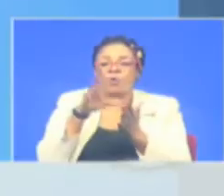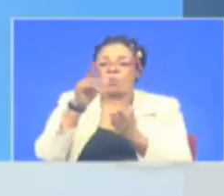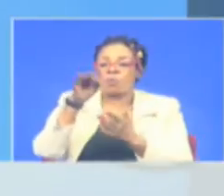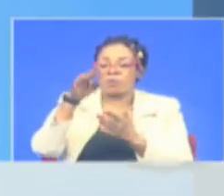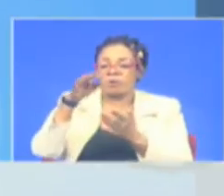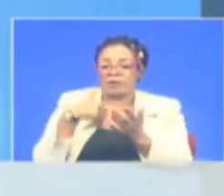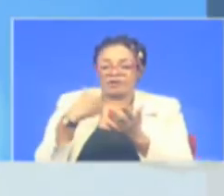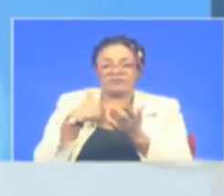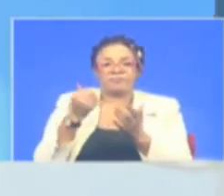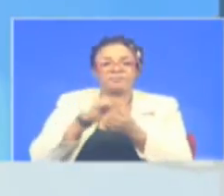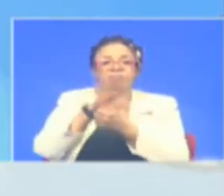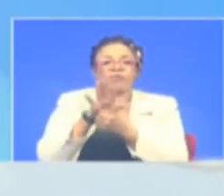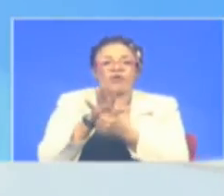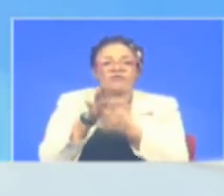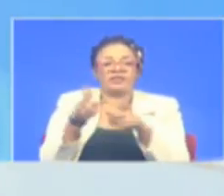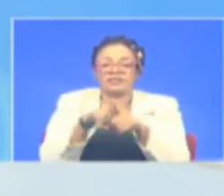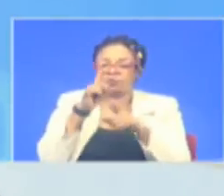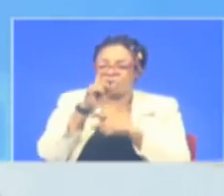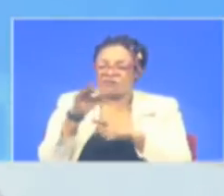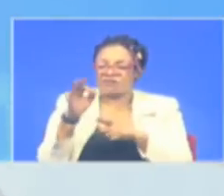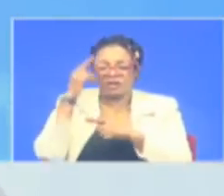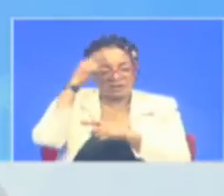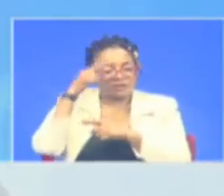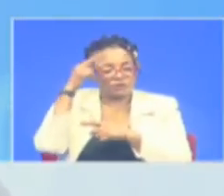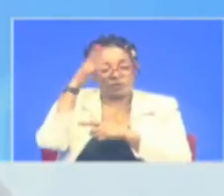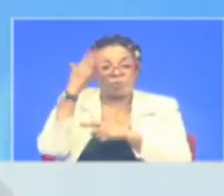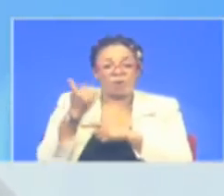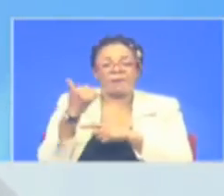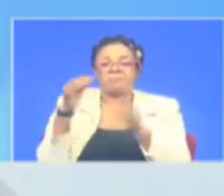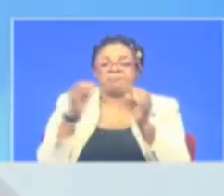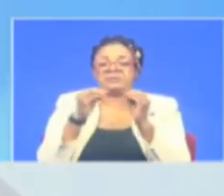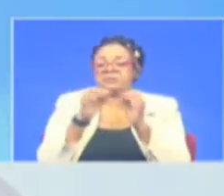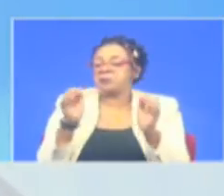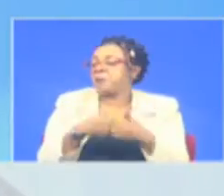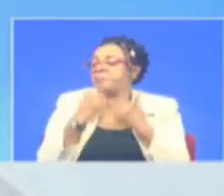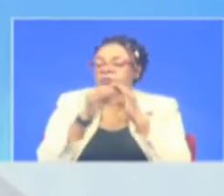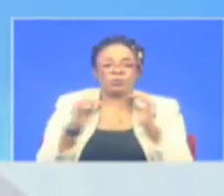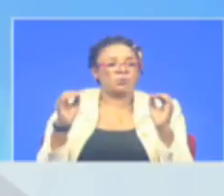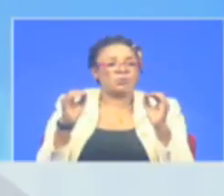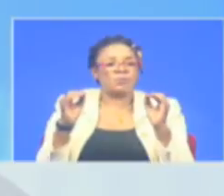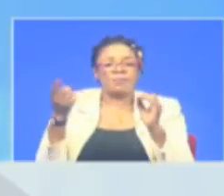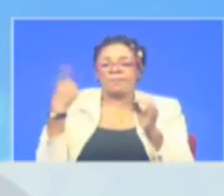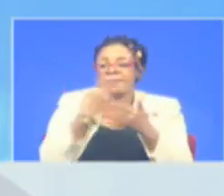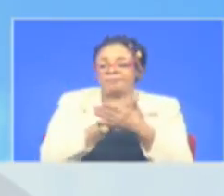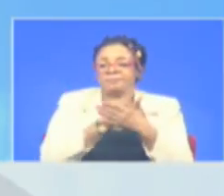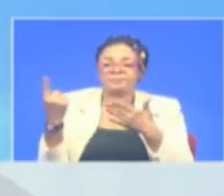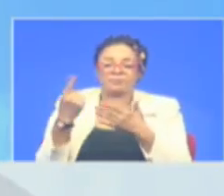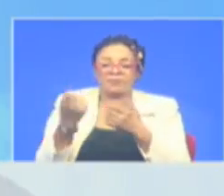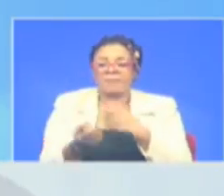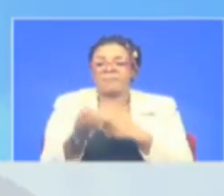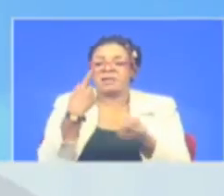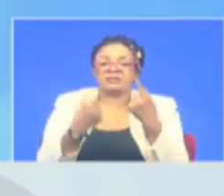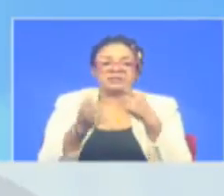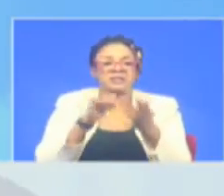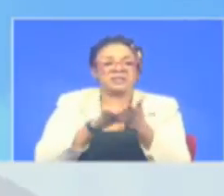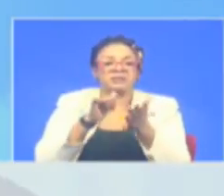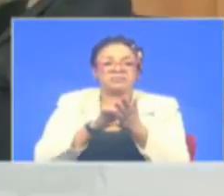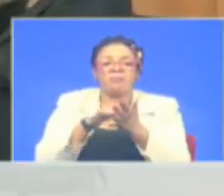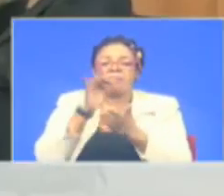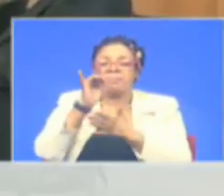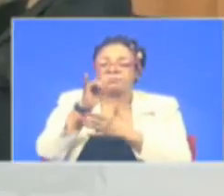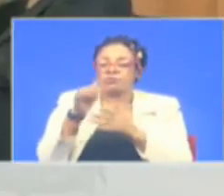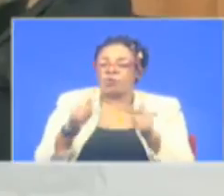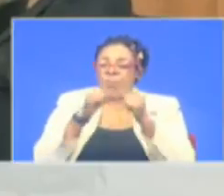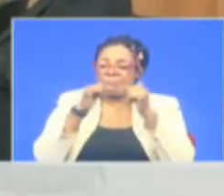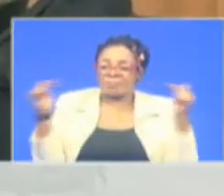COVID-19 pandemic as one of the key reasons why the meeting will not take place. Last week, it emerged that the Trump administration was opposed to the selection